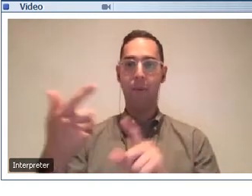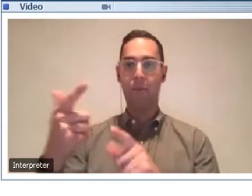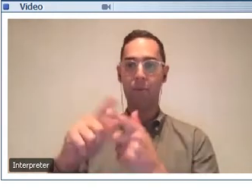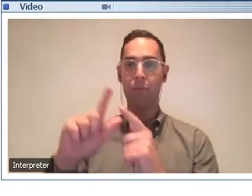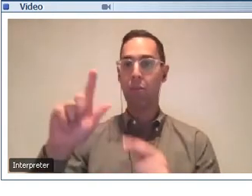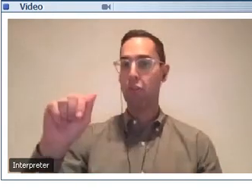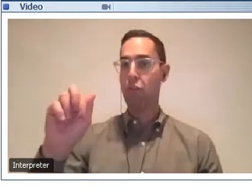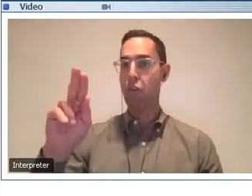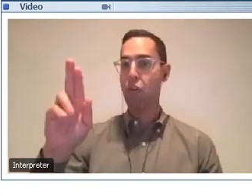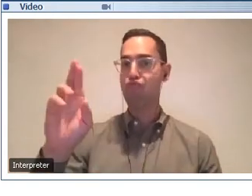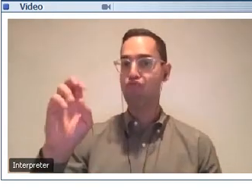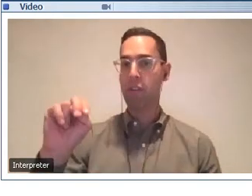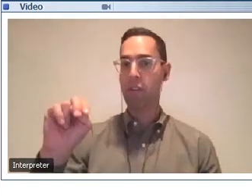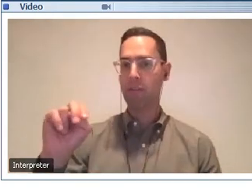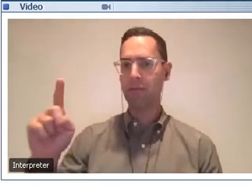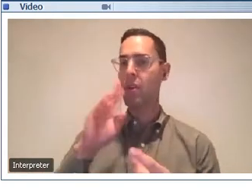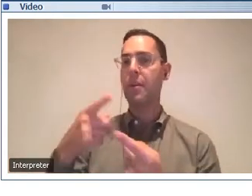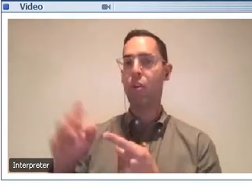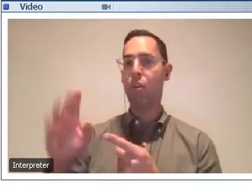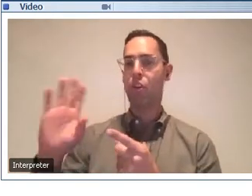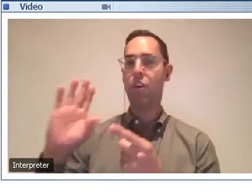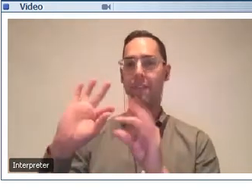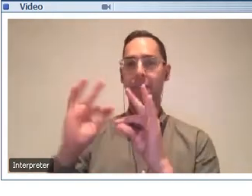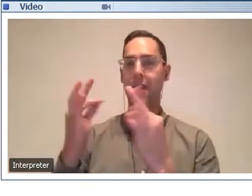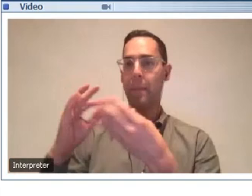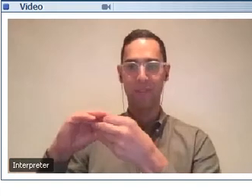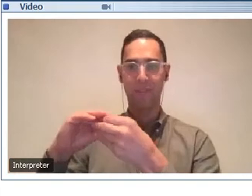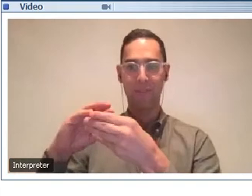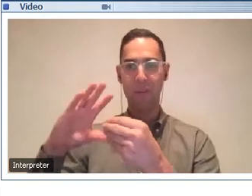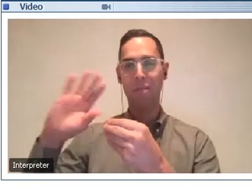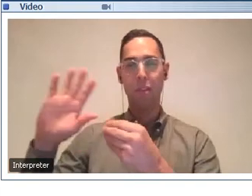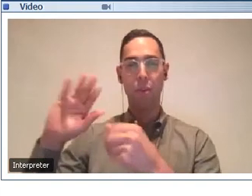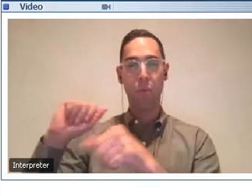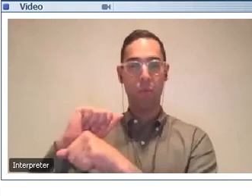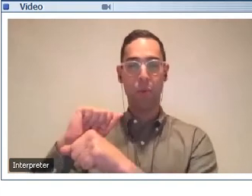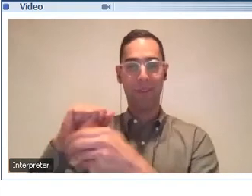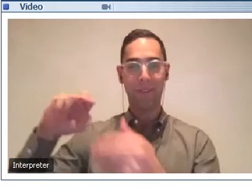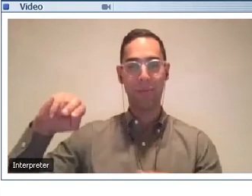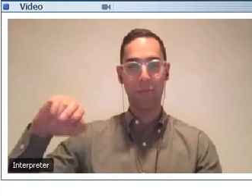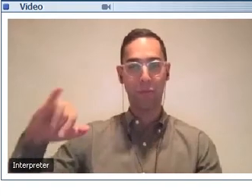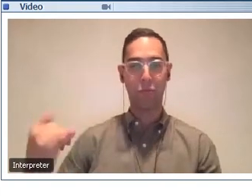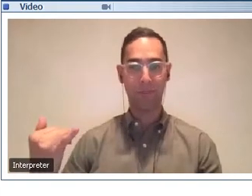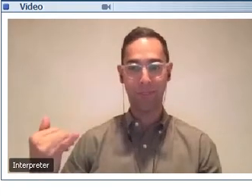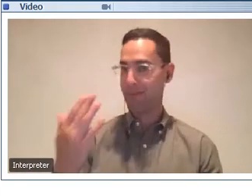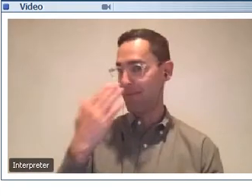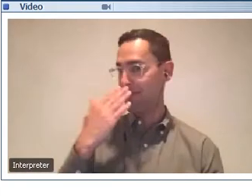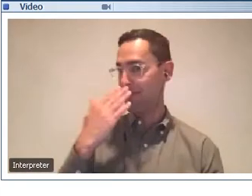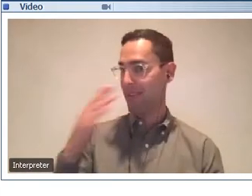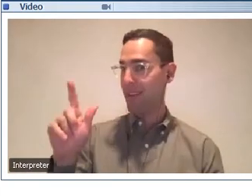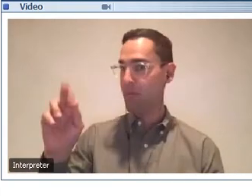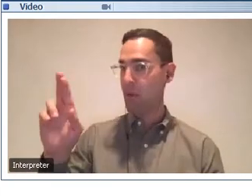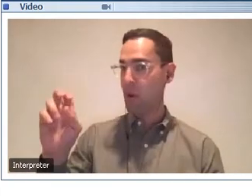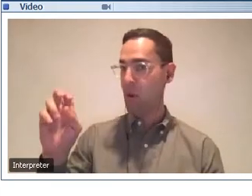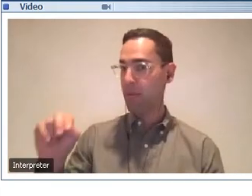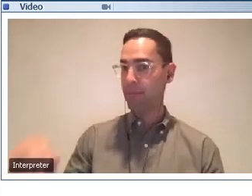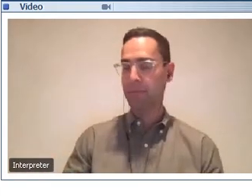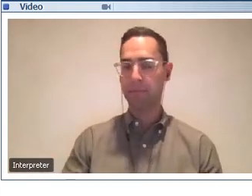little bit about her family story as well as their advocacy in New Jersey. So thank you, Lauren.